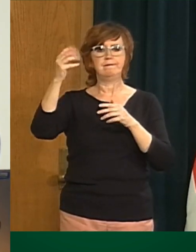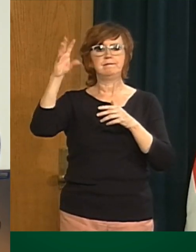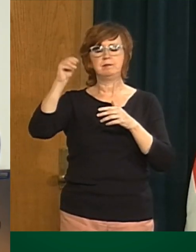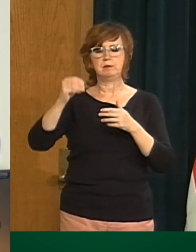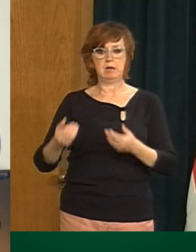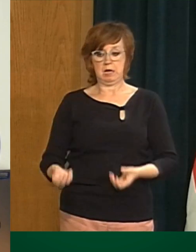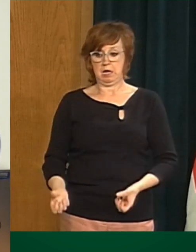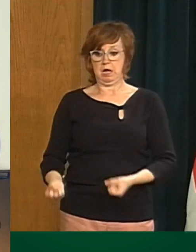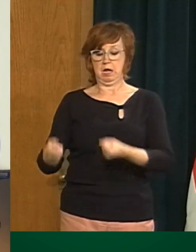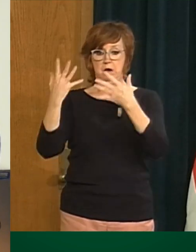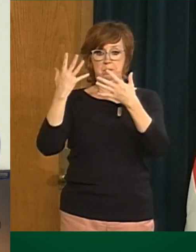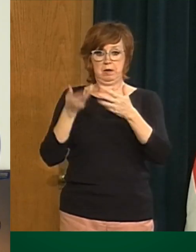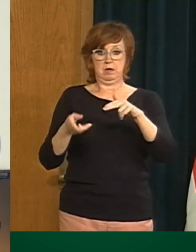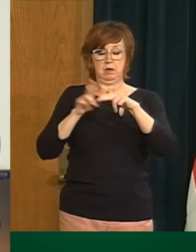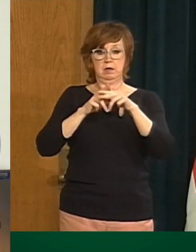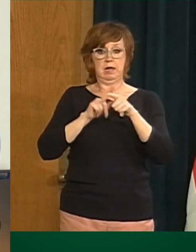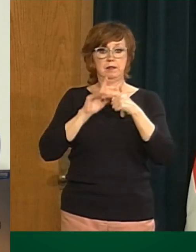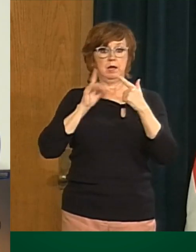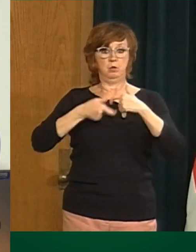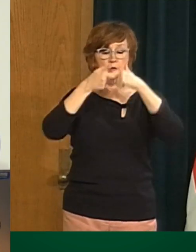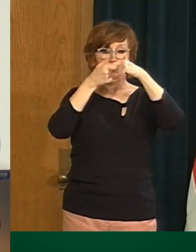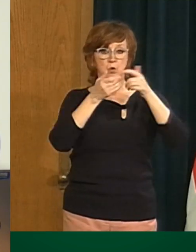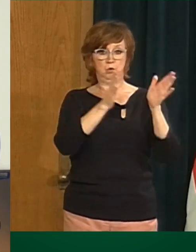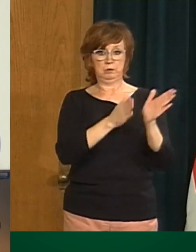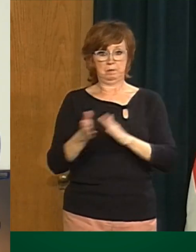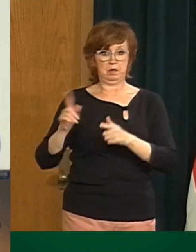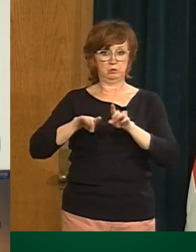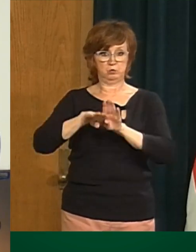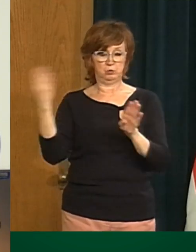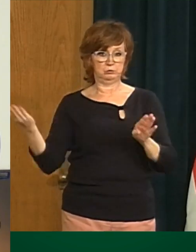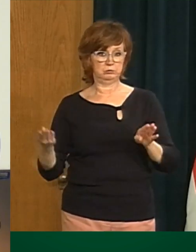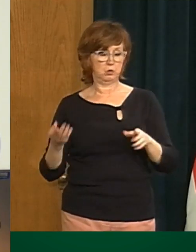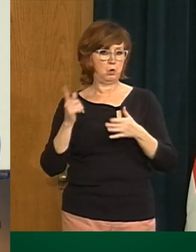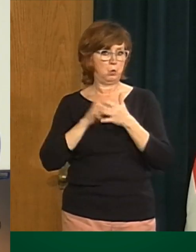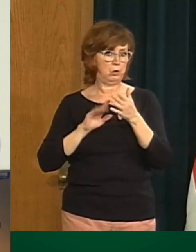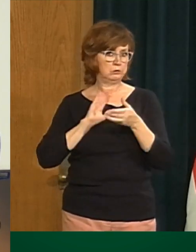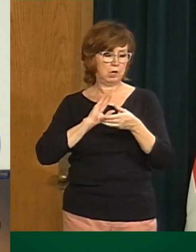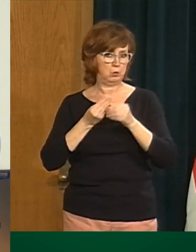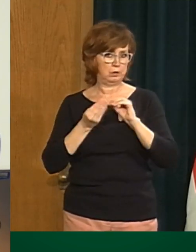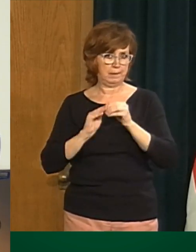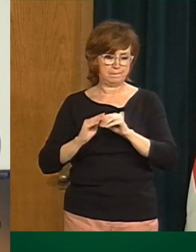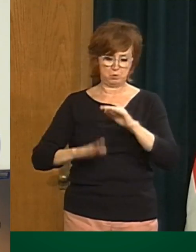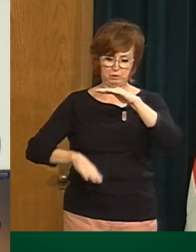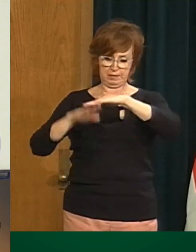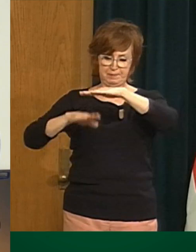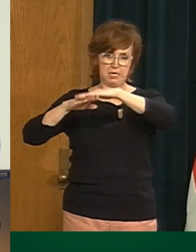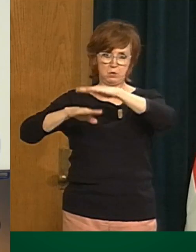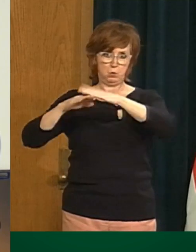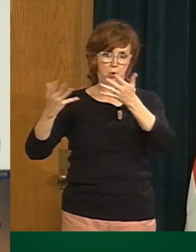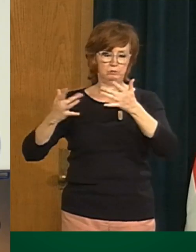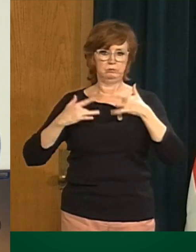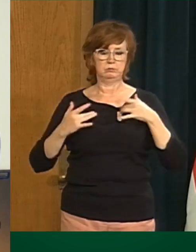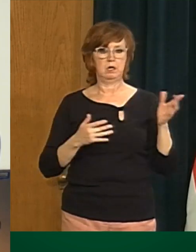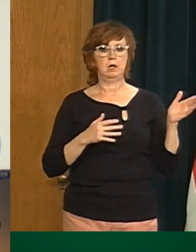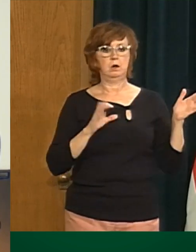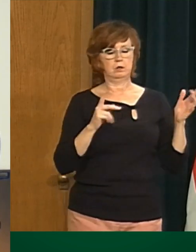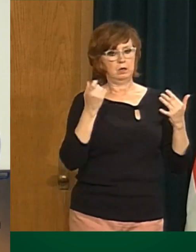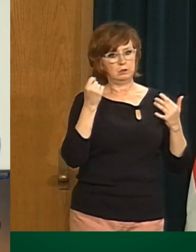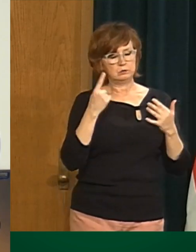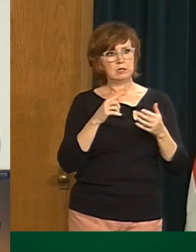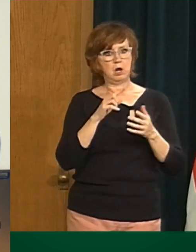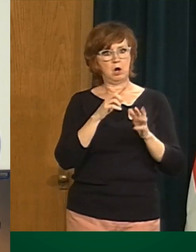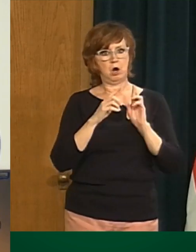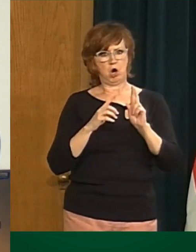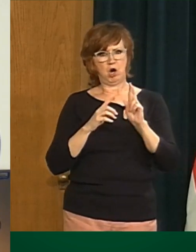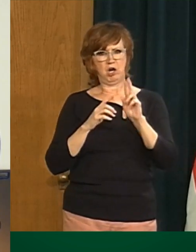RT, the actual transmission rate. So overall, we want to see that below 1. Now, that came down to, I